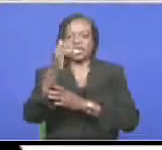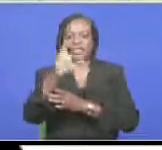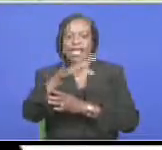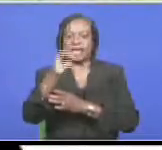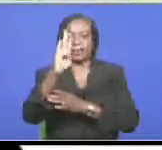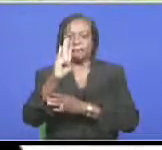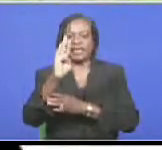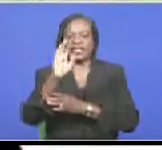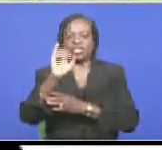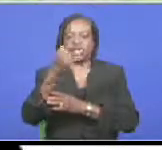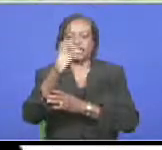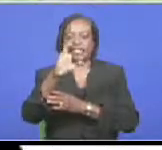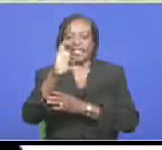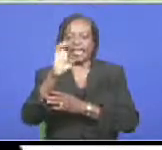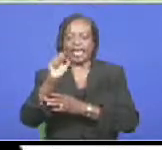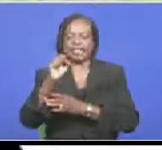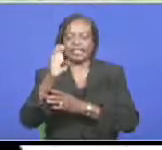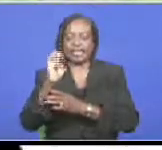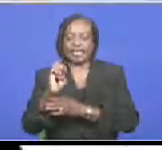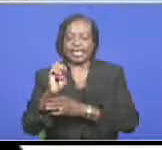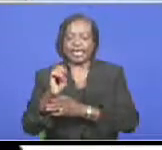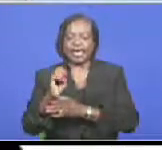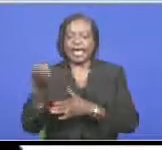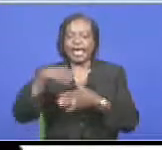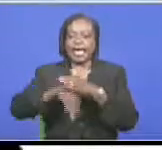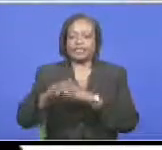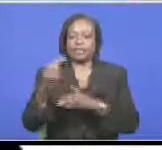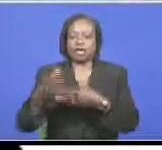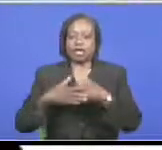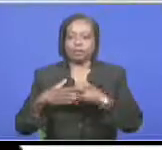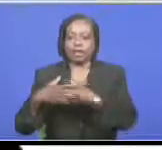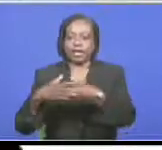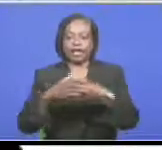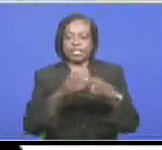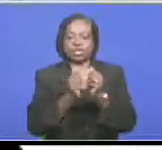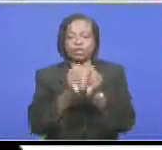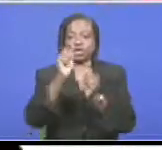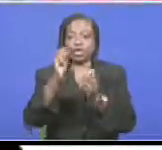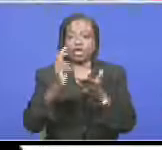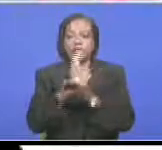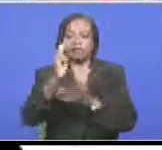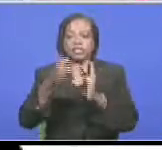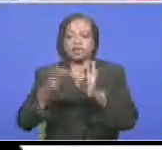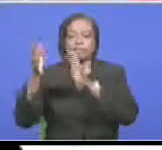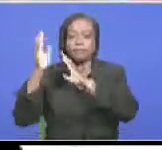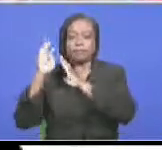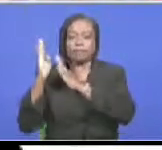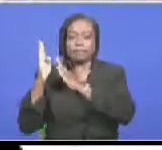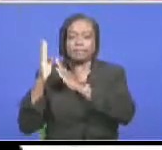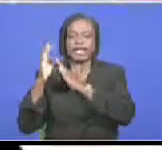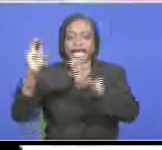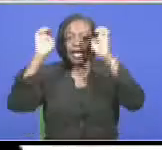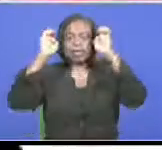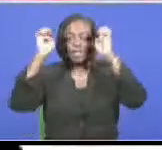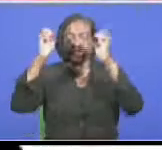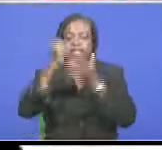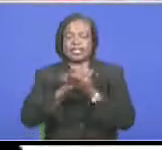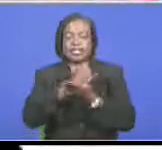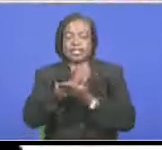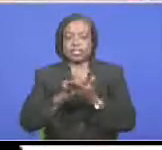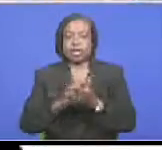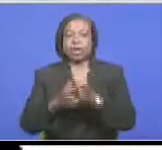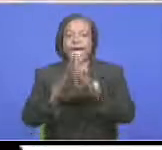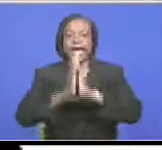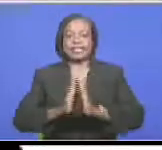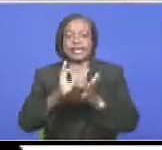the BGCSE. We've entered into communications with UB, their education section. And what we're